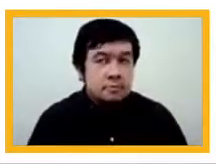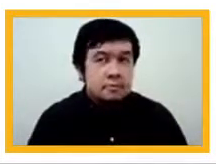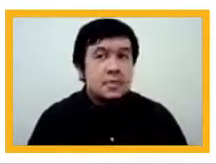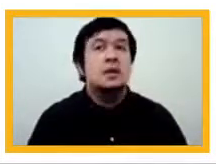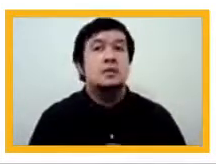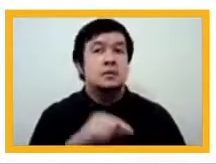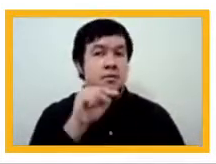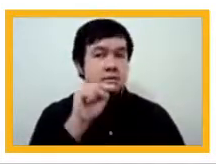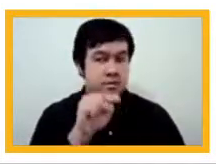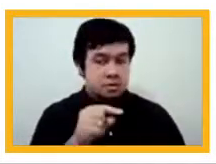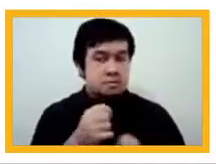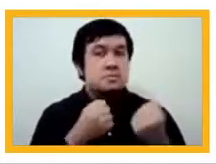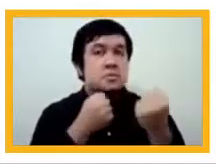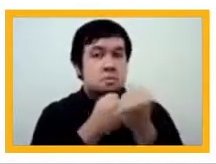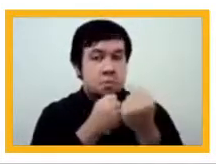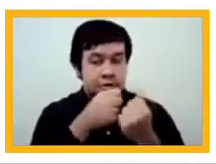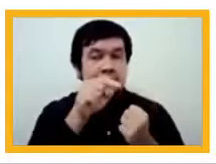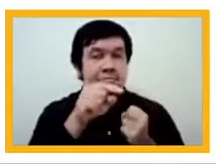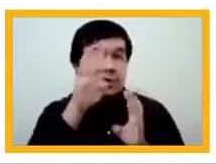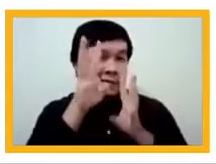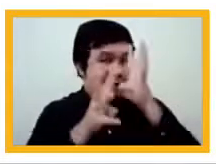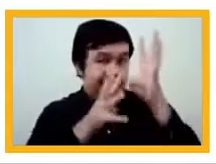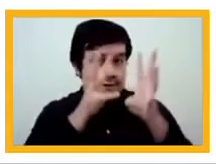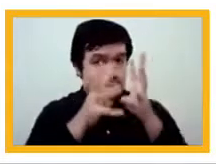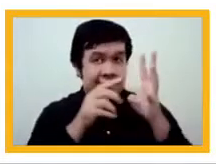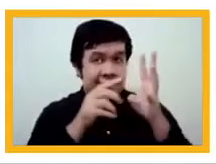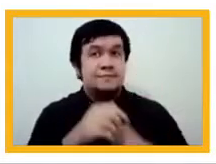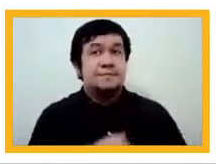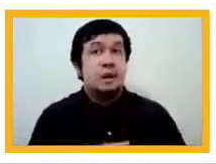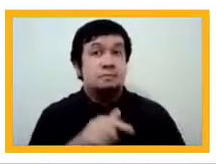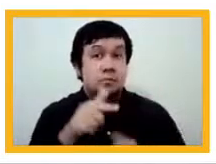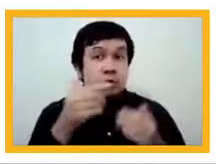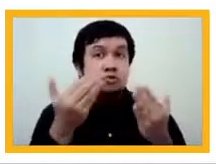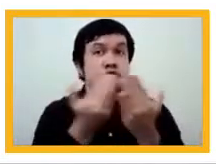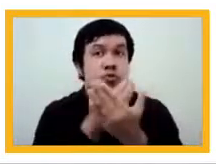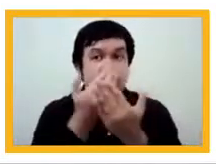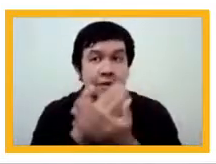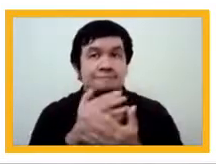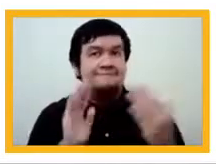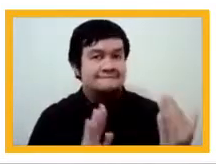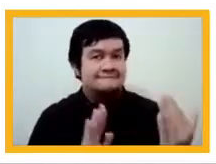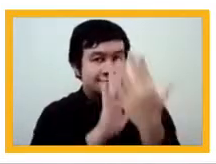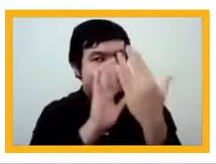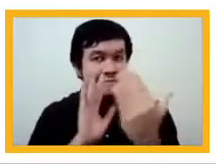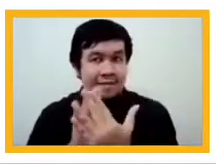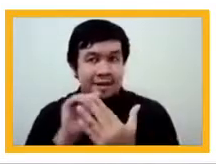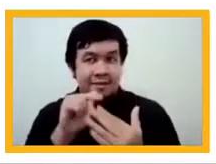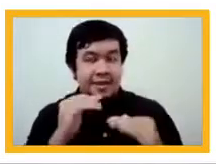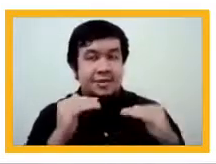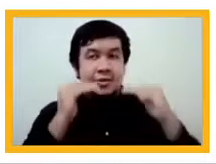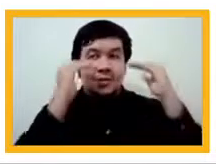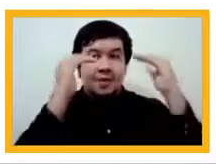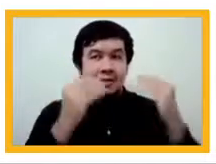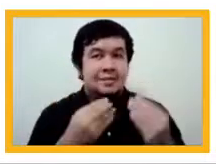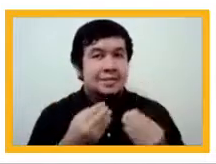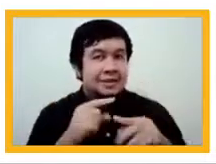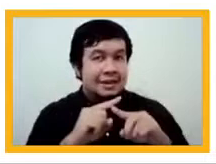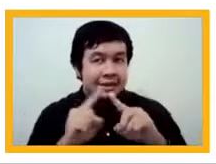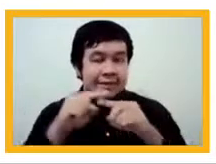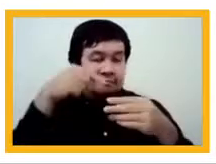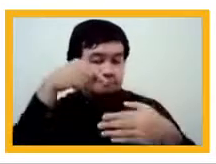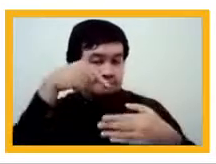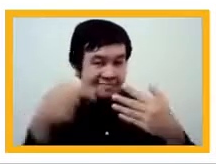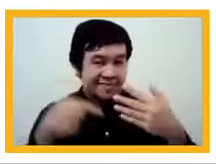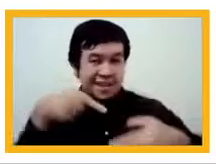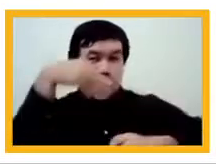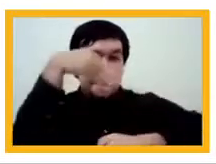and new approaches to higher education across the bank. So maybe, Ryotaro, if we can hear from you, what's happening